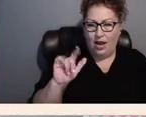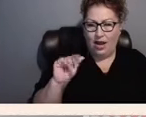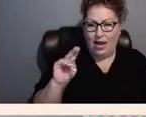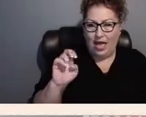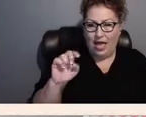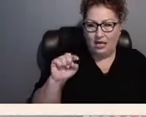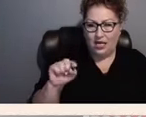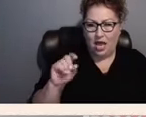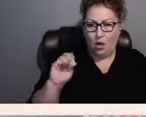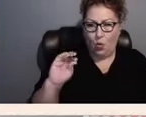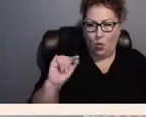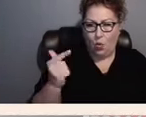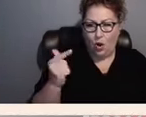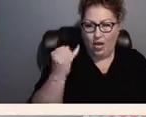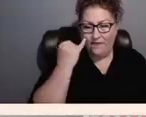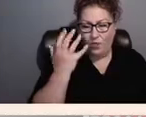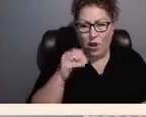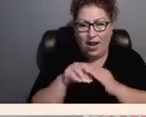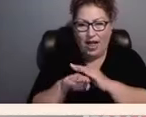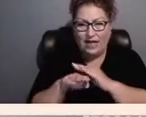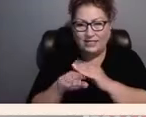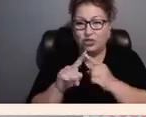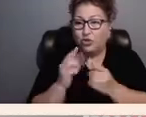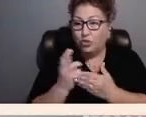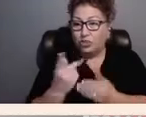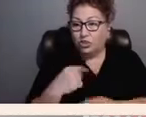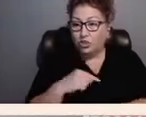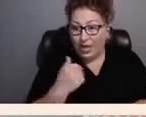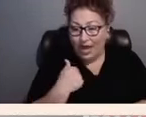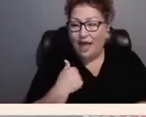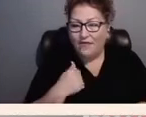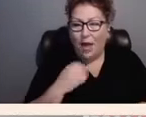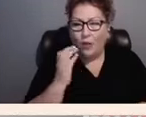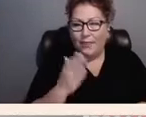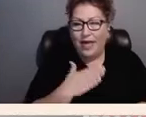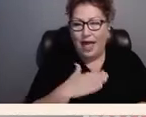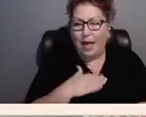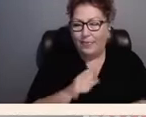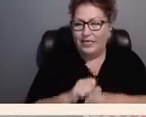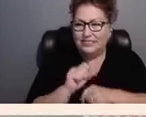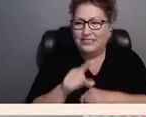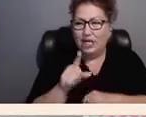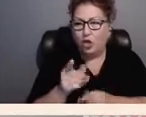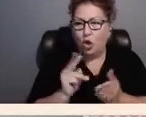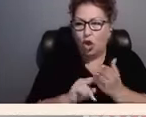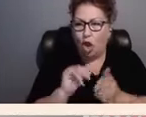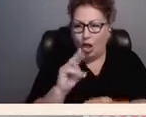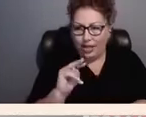access to the resources that we have, I'd be happy to send you a login. We're happy to answer any